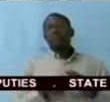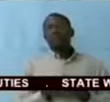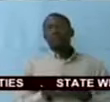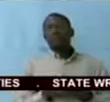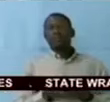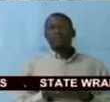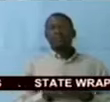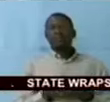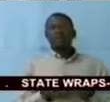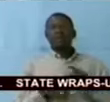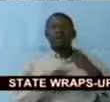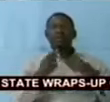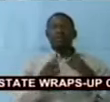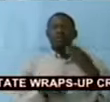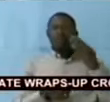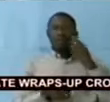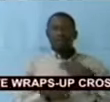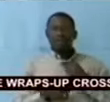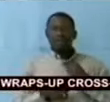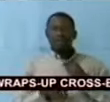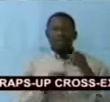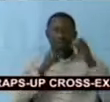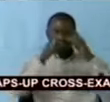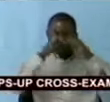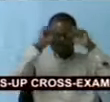the state filed a nollie.